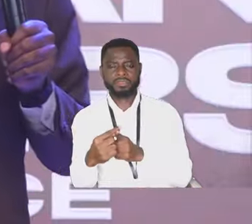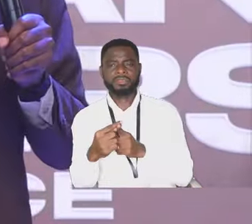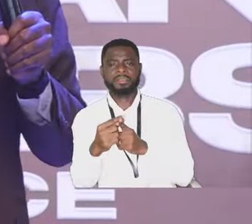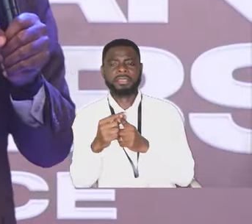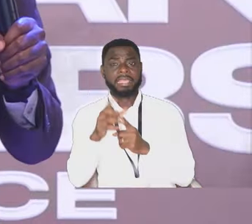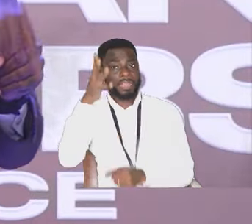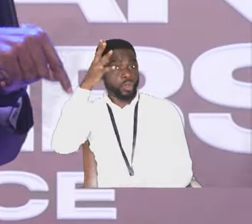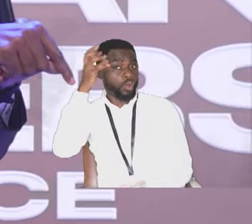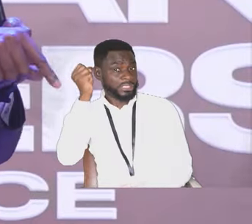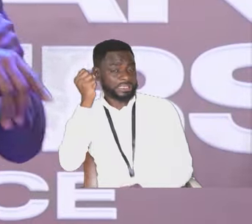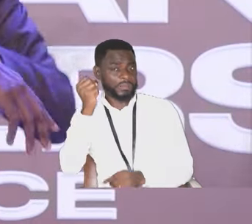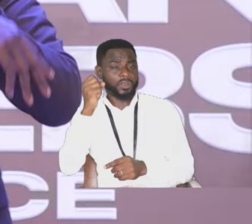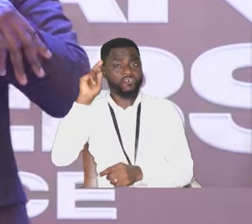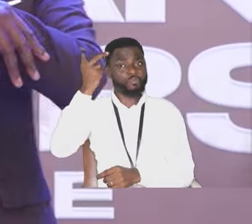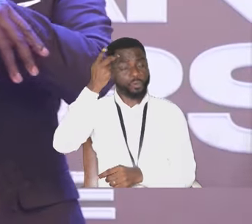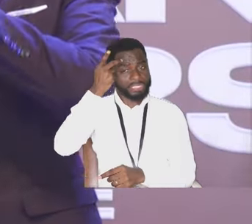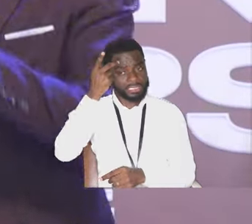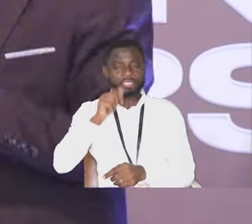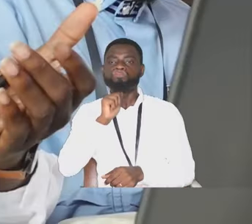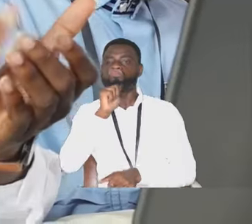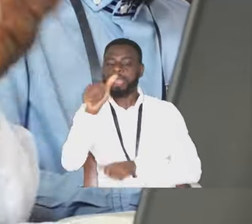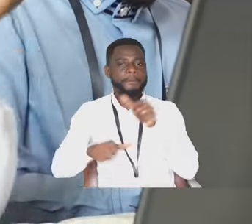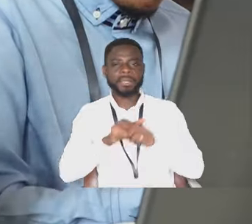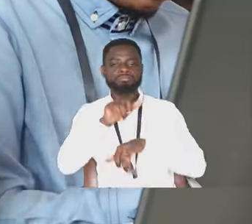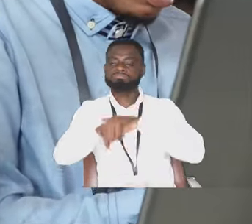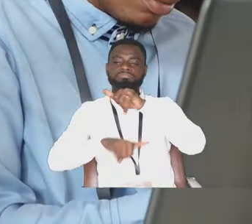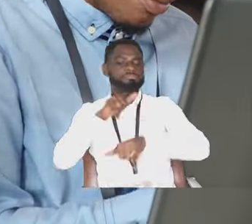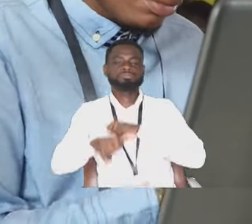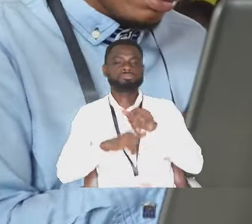concept of politics is not about deception.